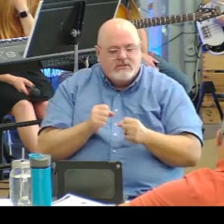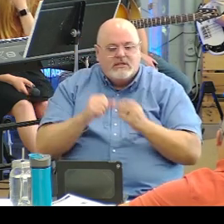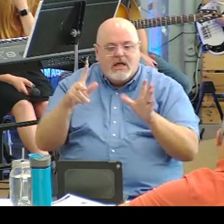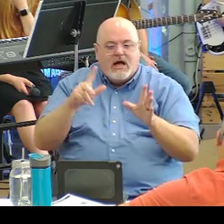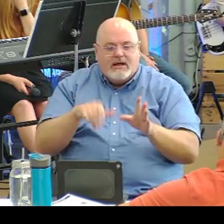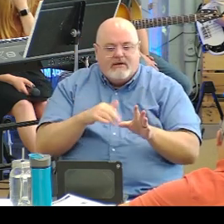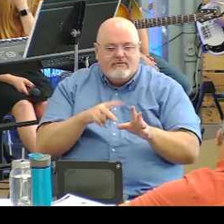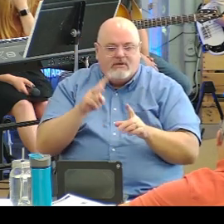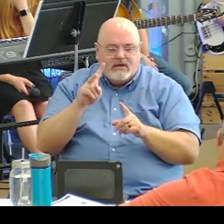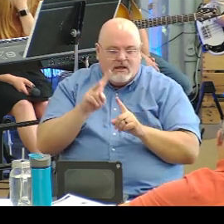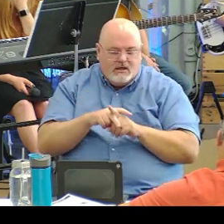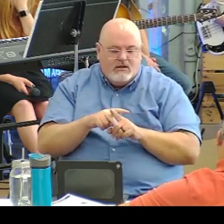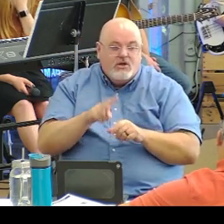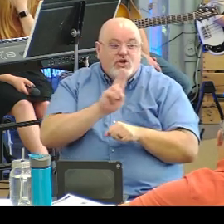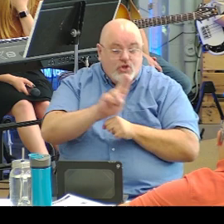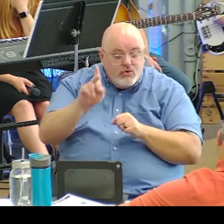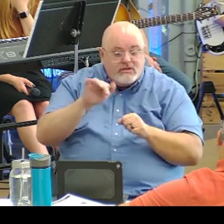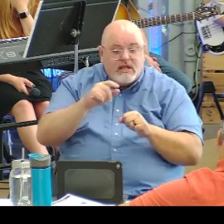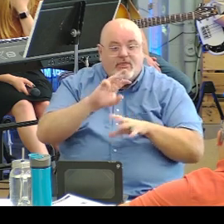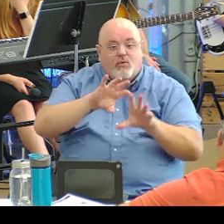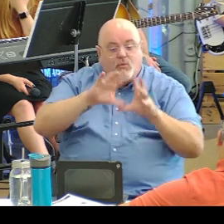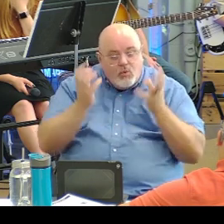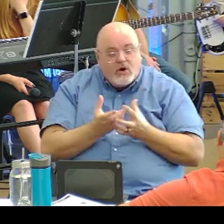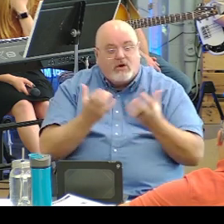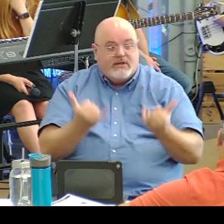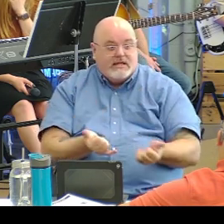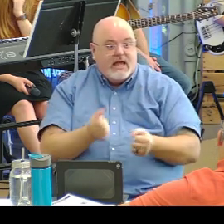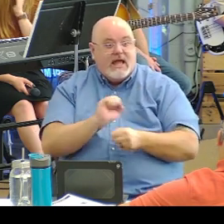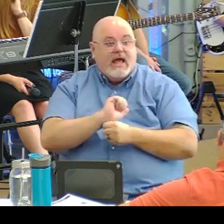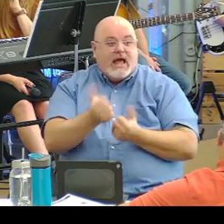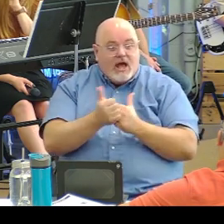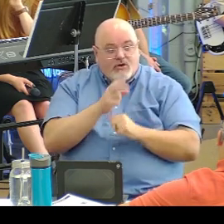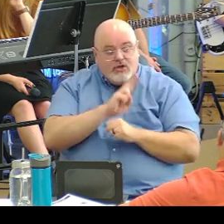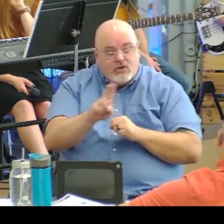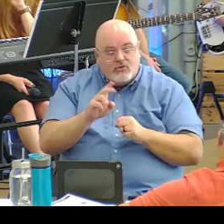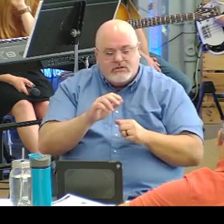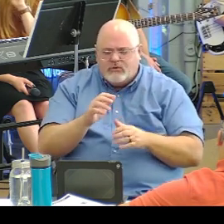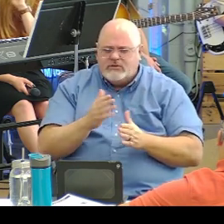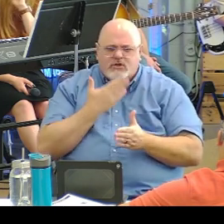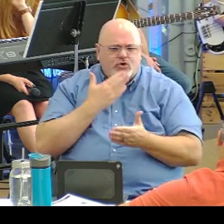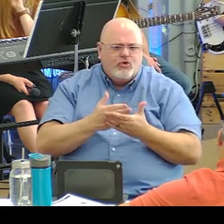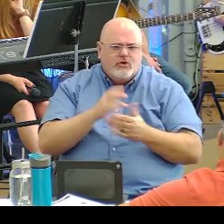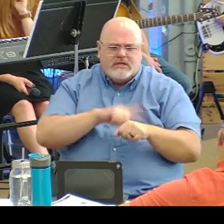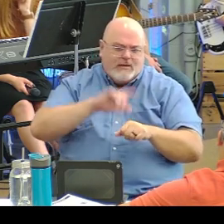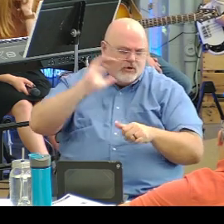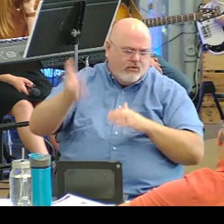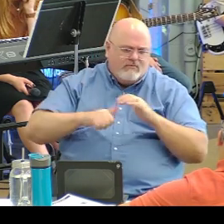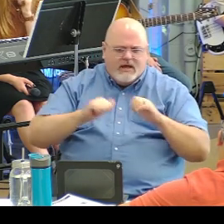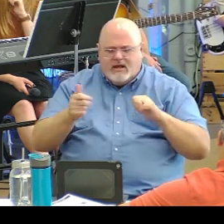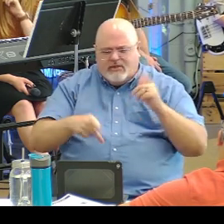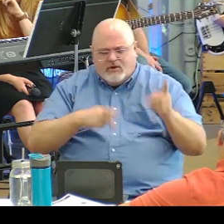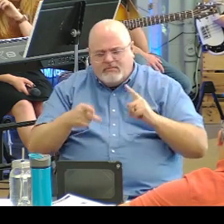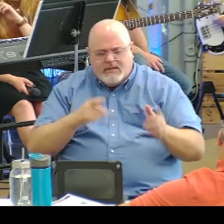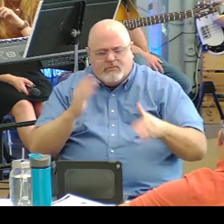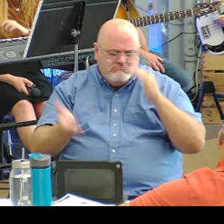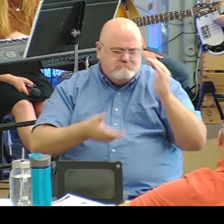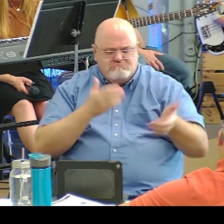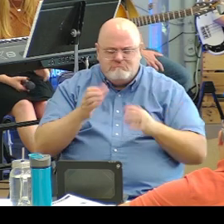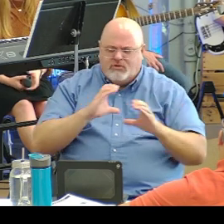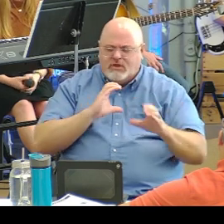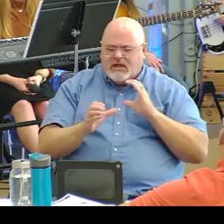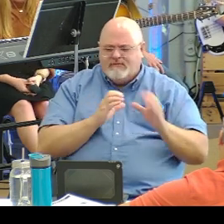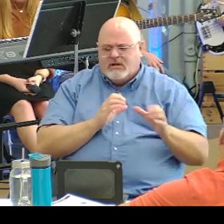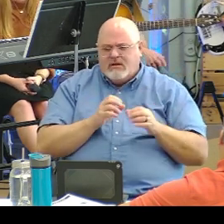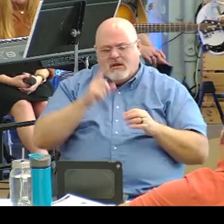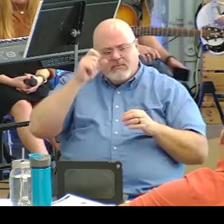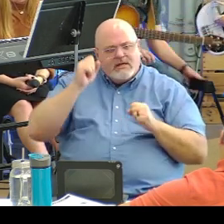practical application about what we see going on in our world today. So it's a great time to invite other people in to this conversation. But it's also